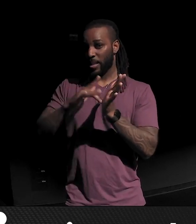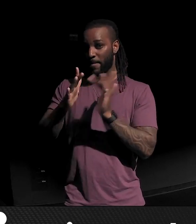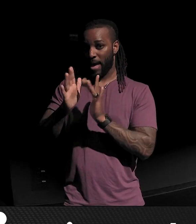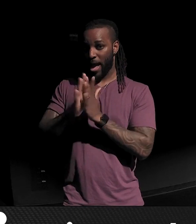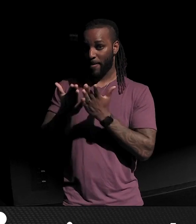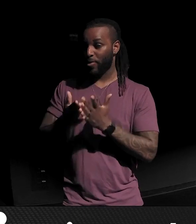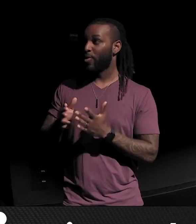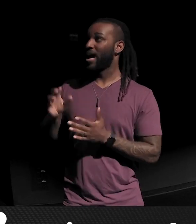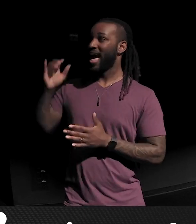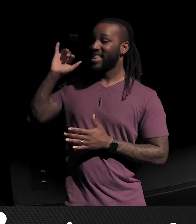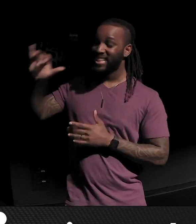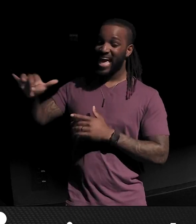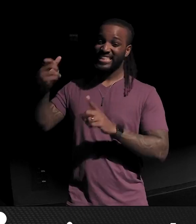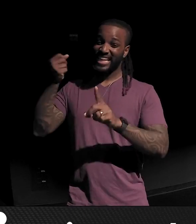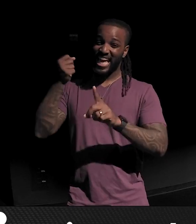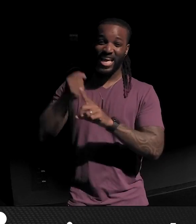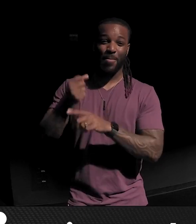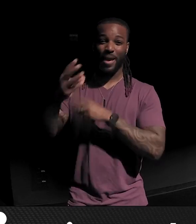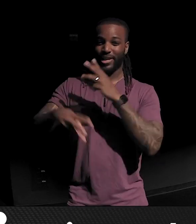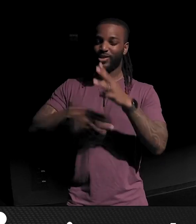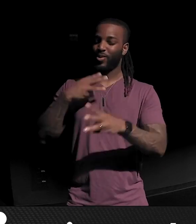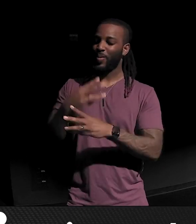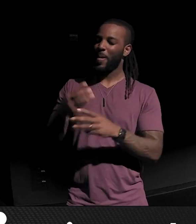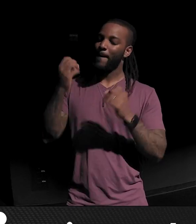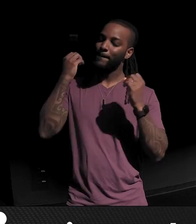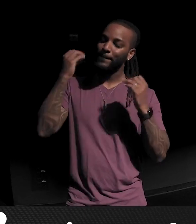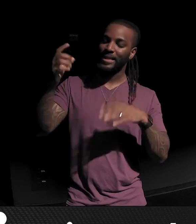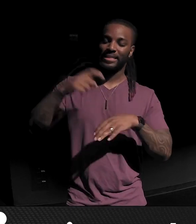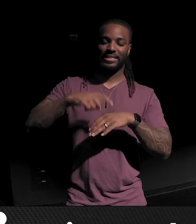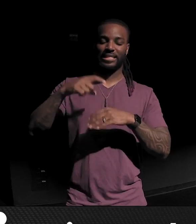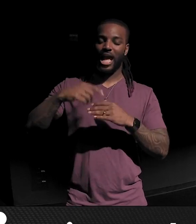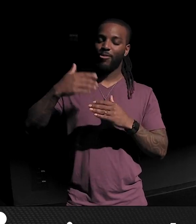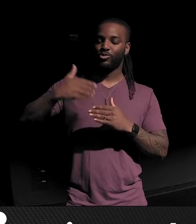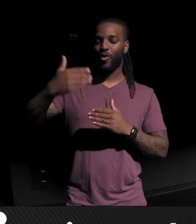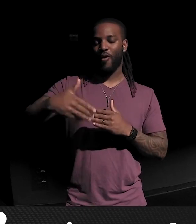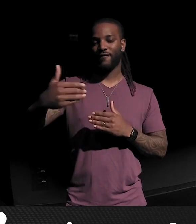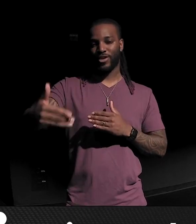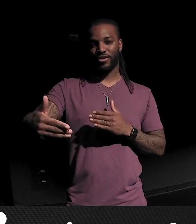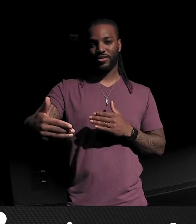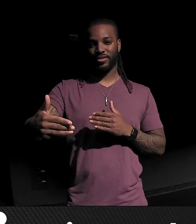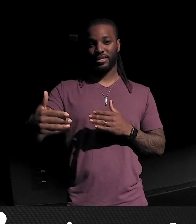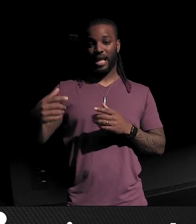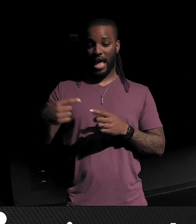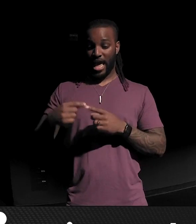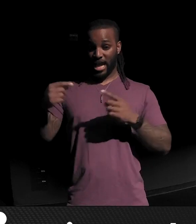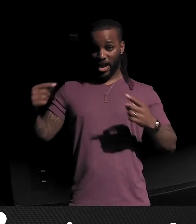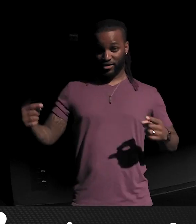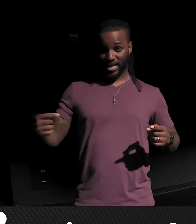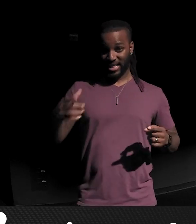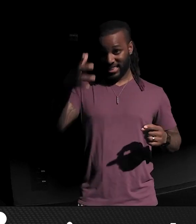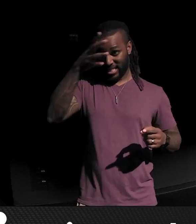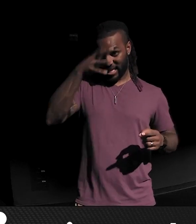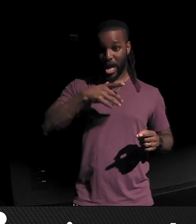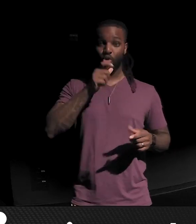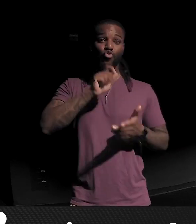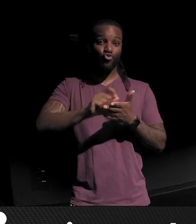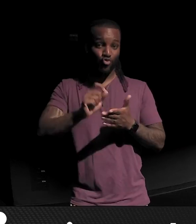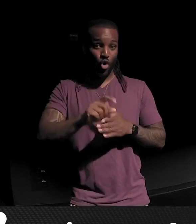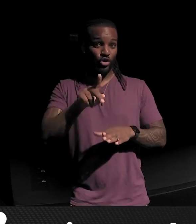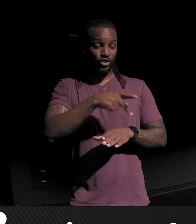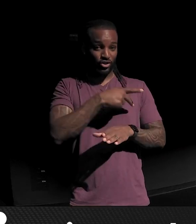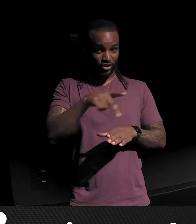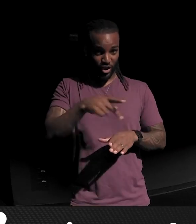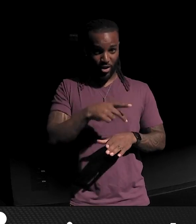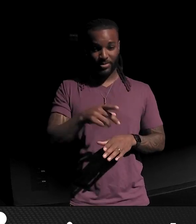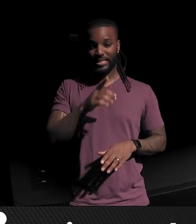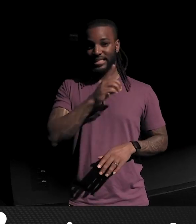has impacted the world many times over. In contrast, the guy that wrote Psalm 23, David, had a son